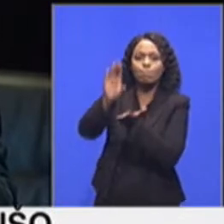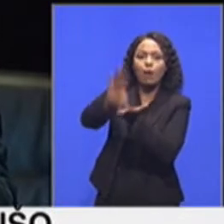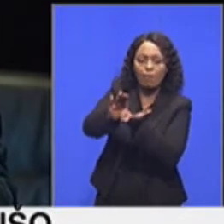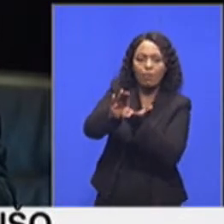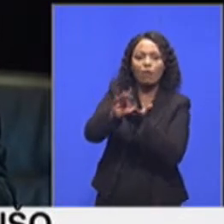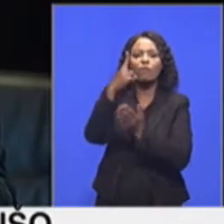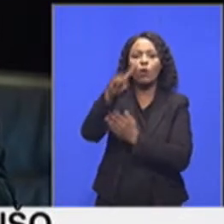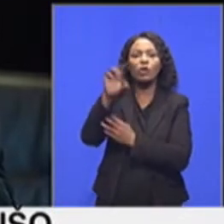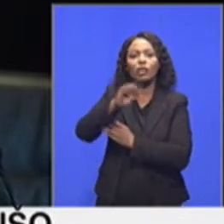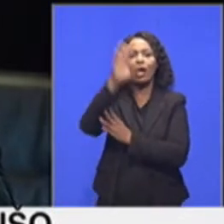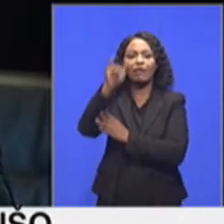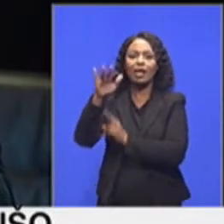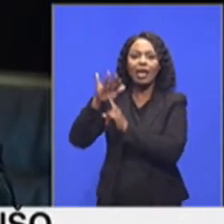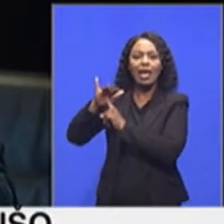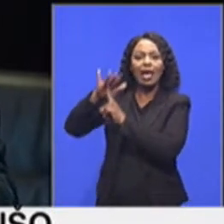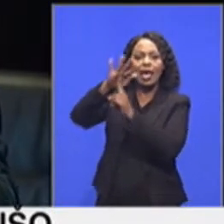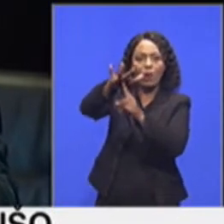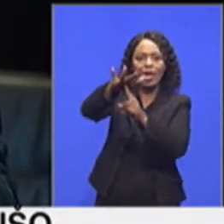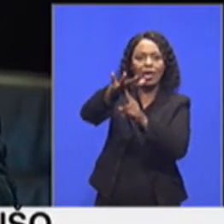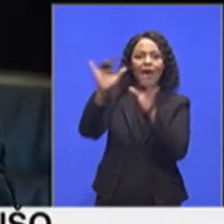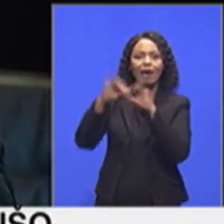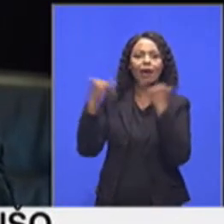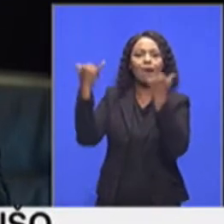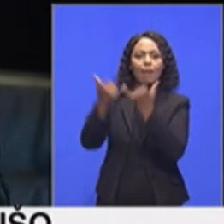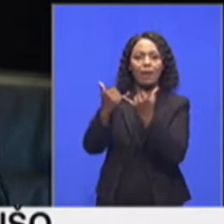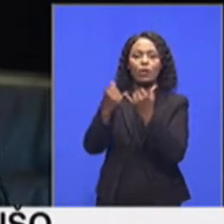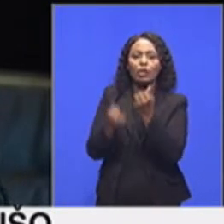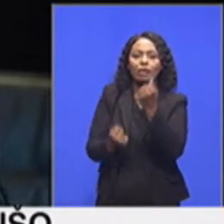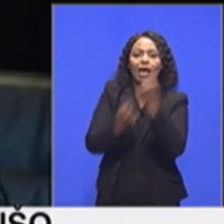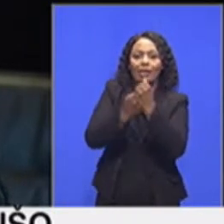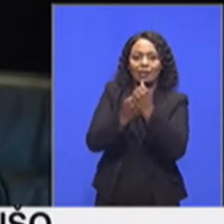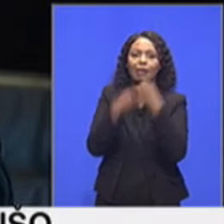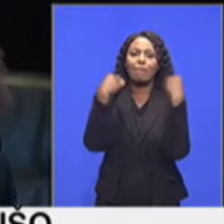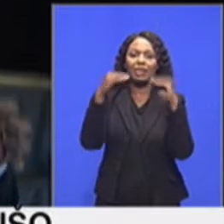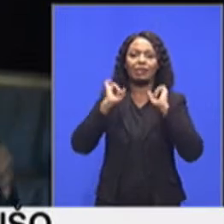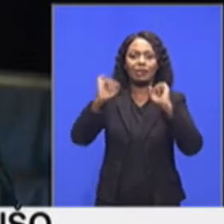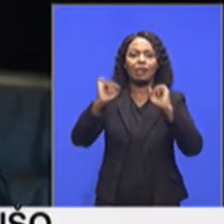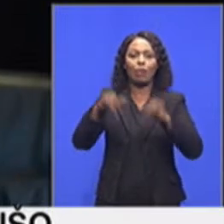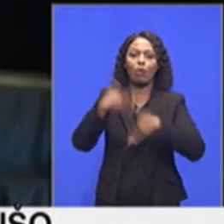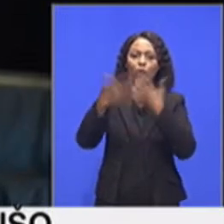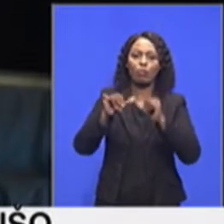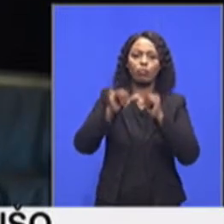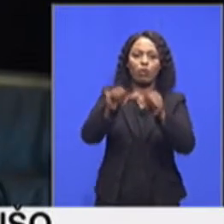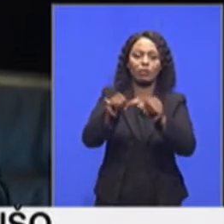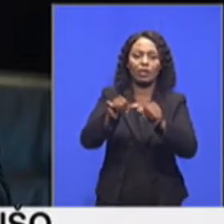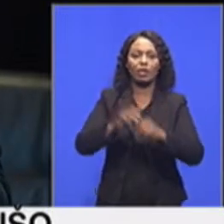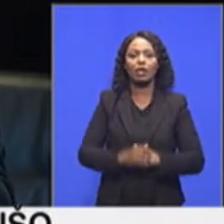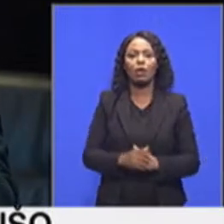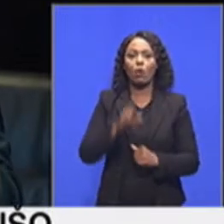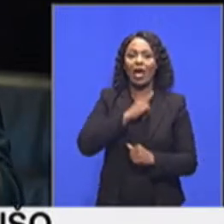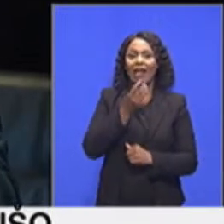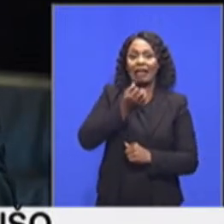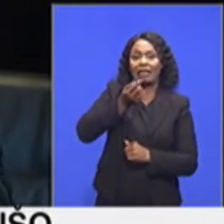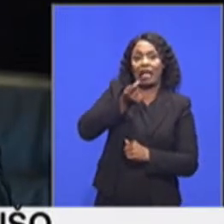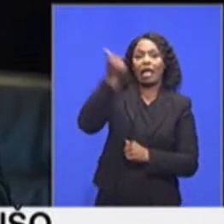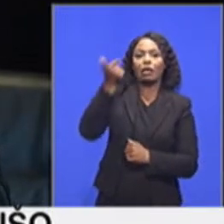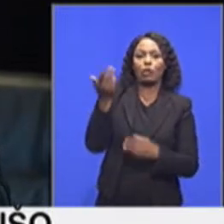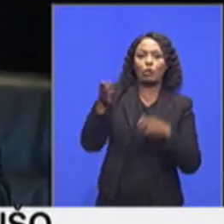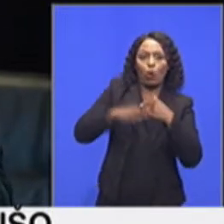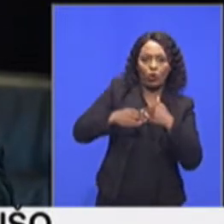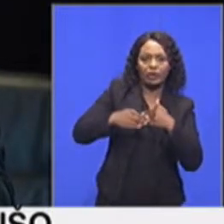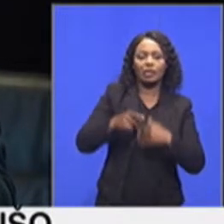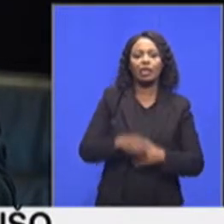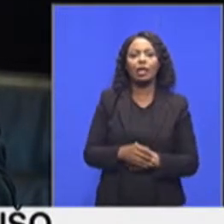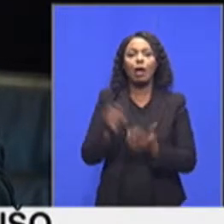Airways to assist the carrier with the business rescue process closure. The South African Post Office is